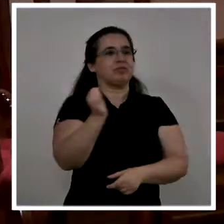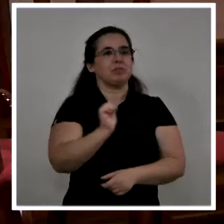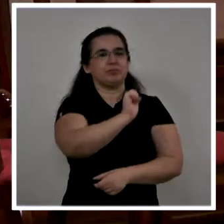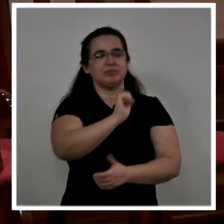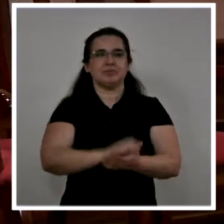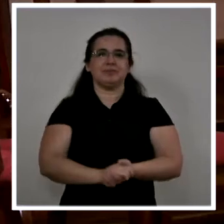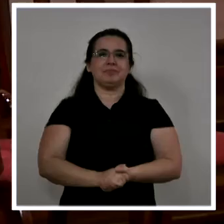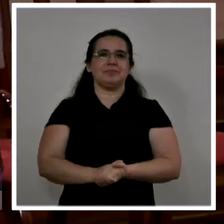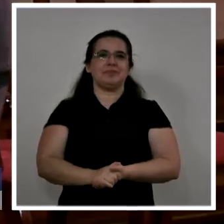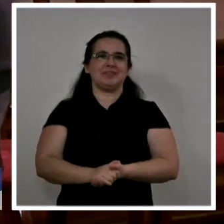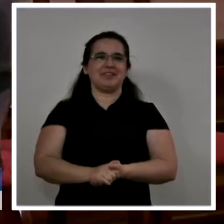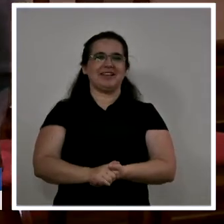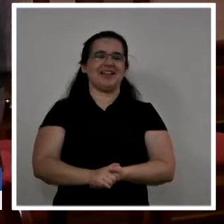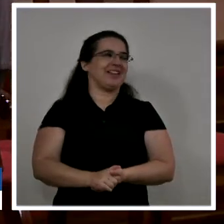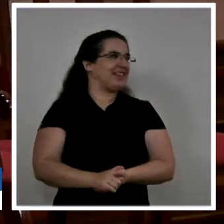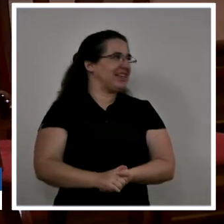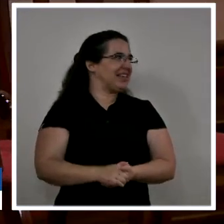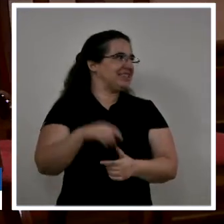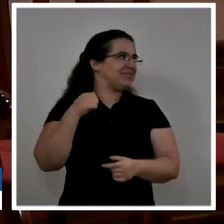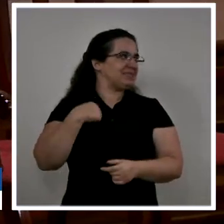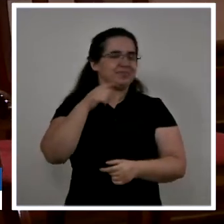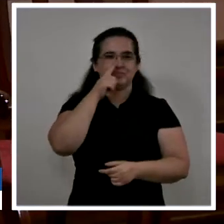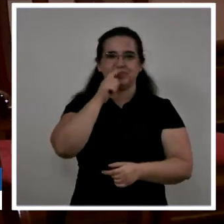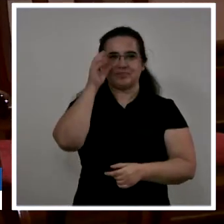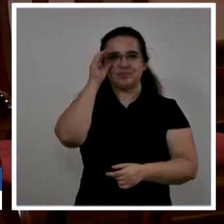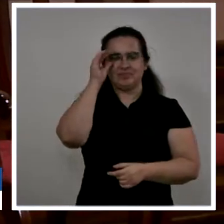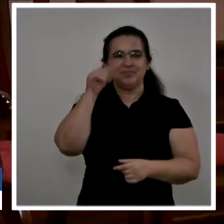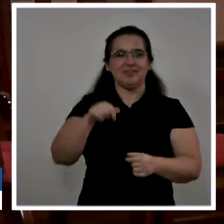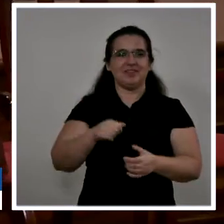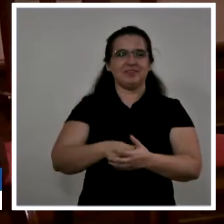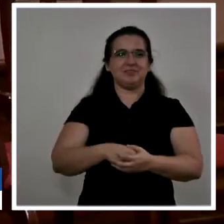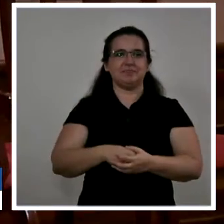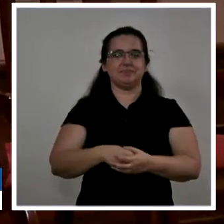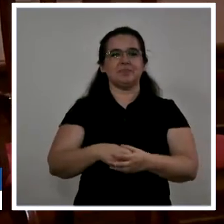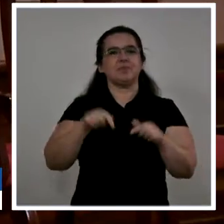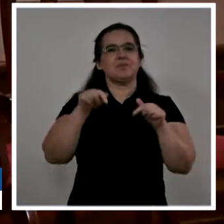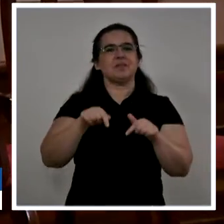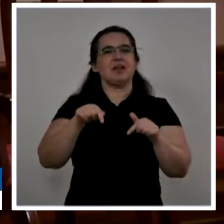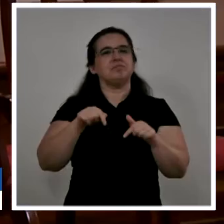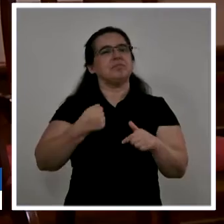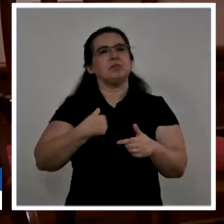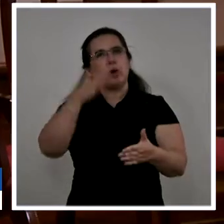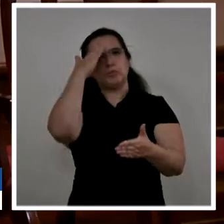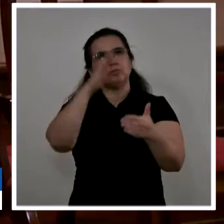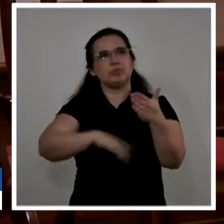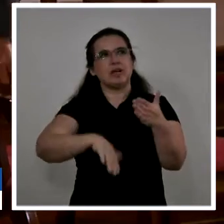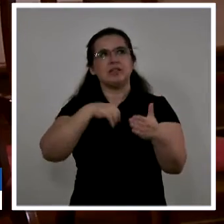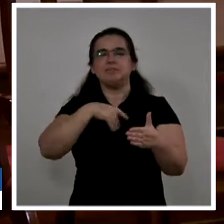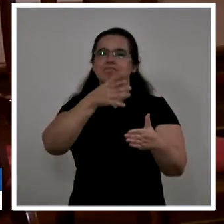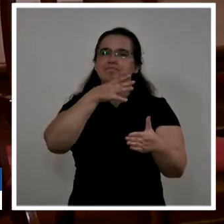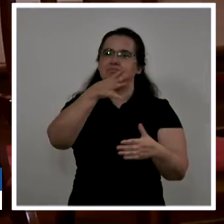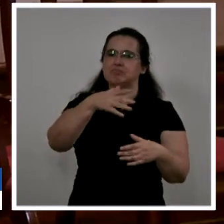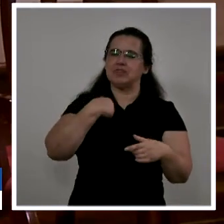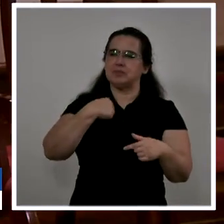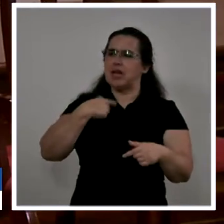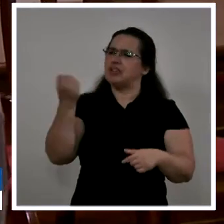Well, as my brother and sister-in-law said this morning, we're just really blessed and really privileged to be here in Portugal. Estamos